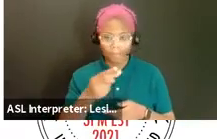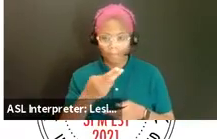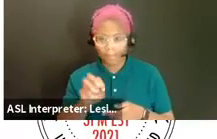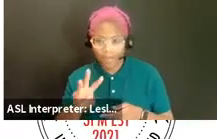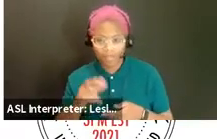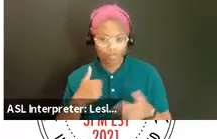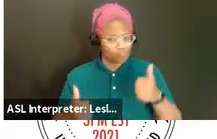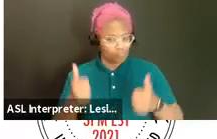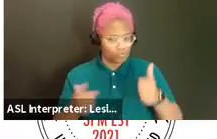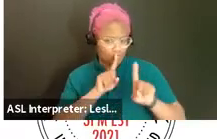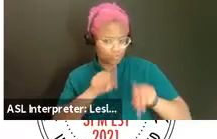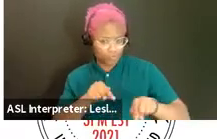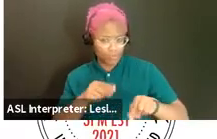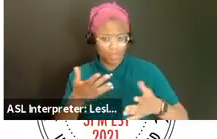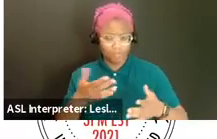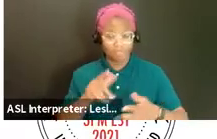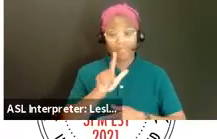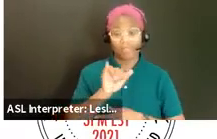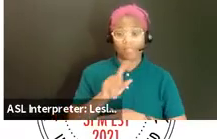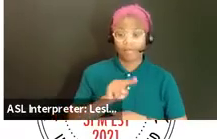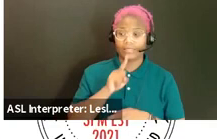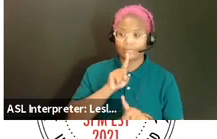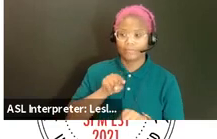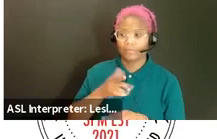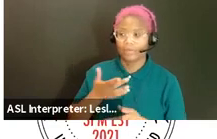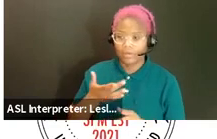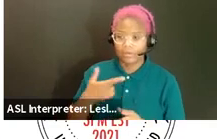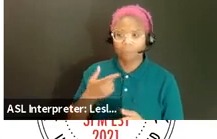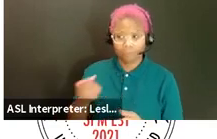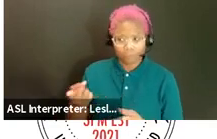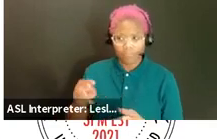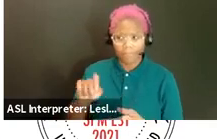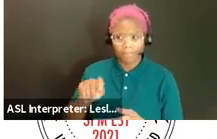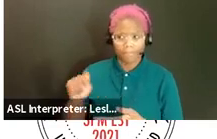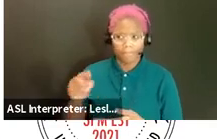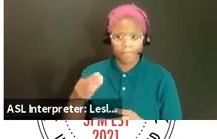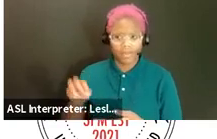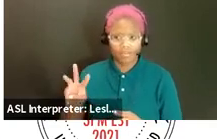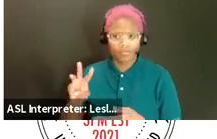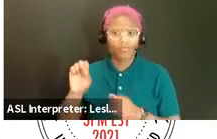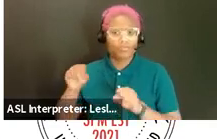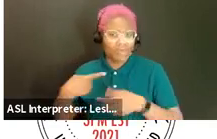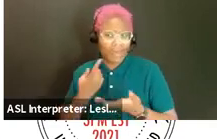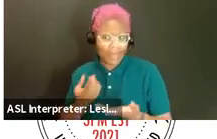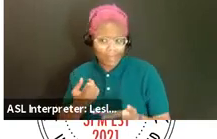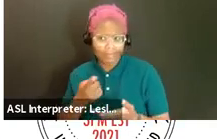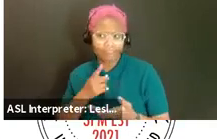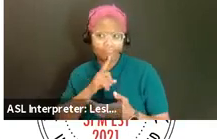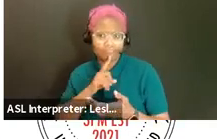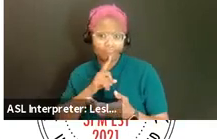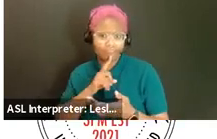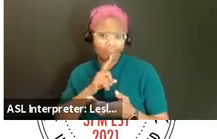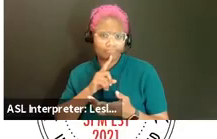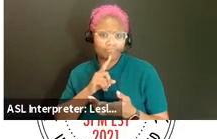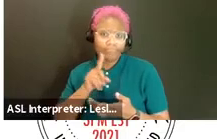Yeah, Matthew, do you want to, I mean, as Matthew sort of addressed before, you need to get your interview